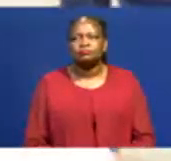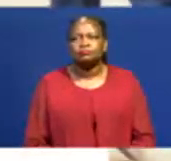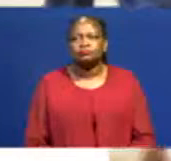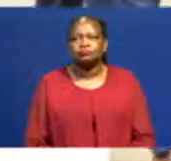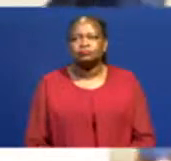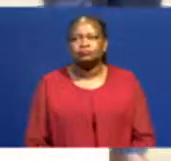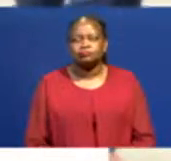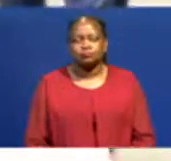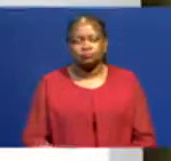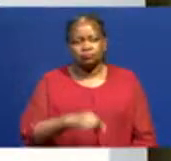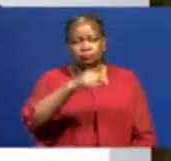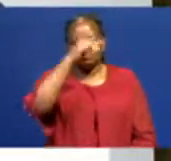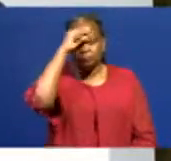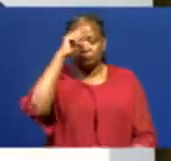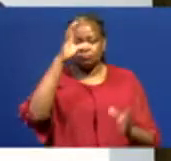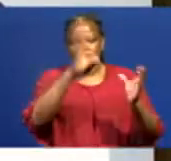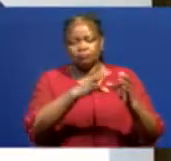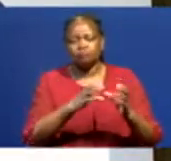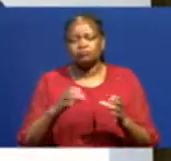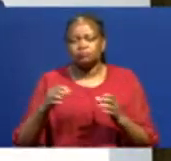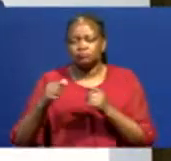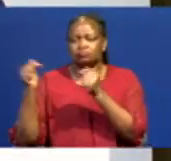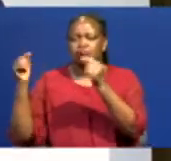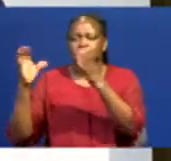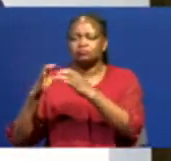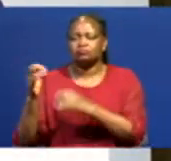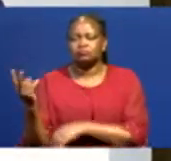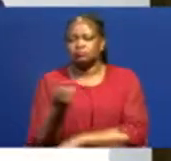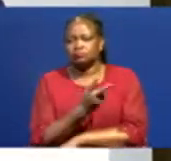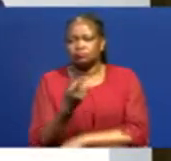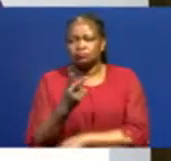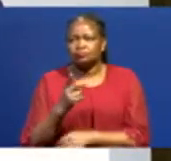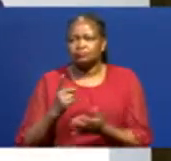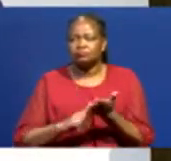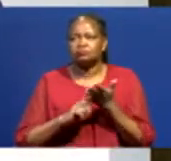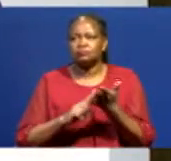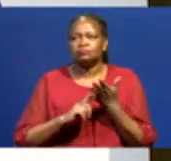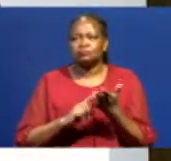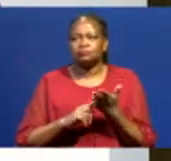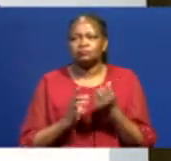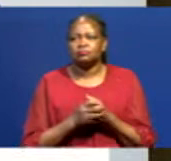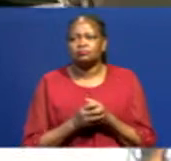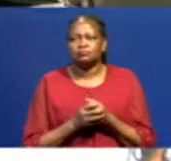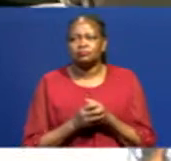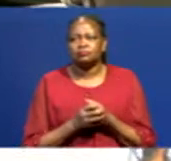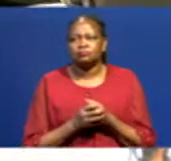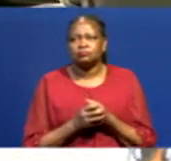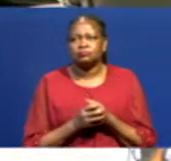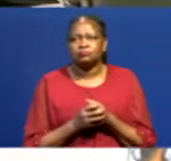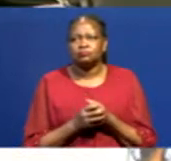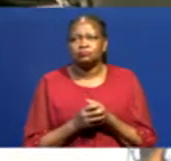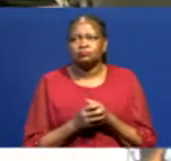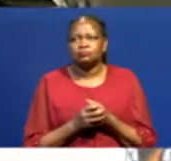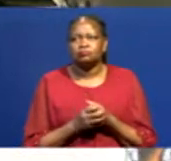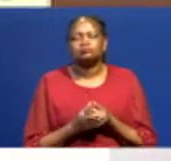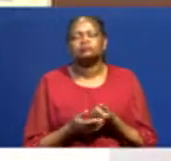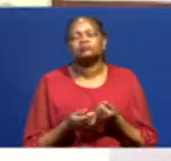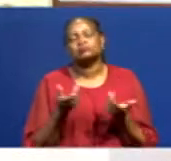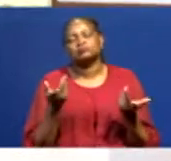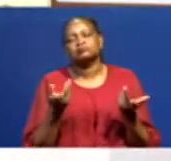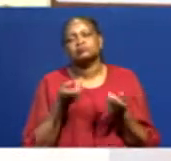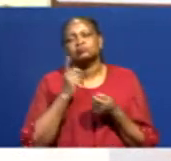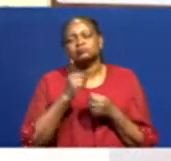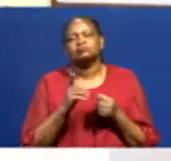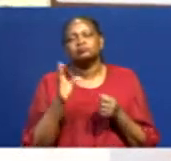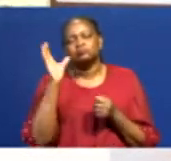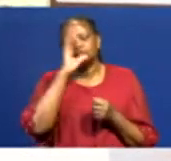Between the government and the opposition, the talks are now facing an assault as divisions rock the committee. The talks are not only threatened by